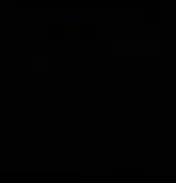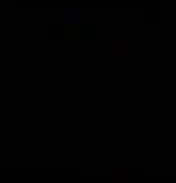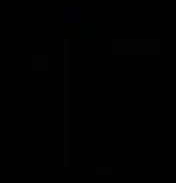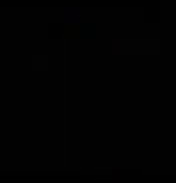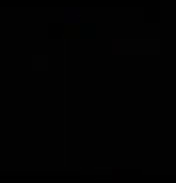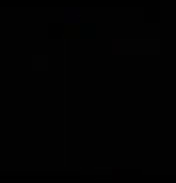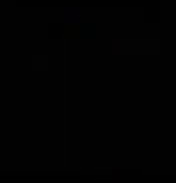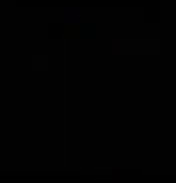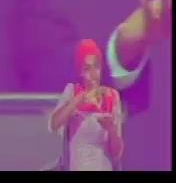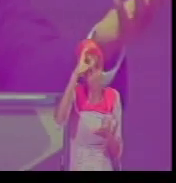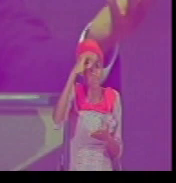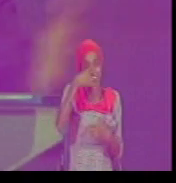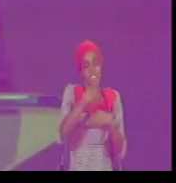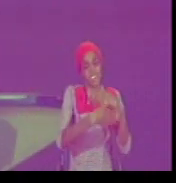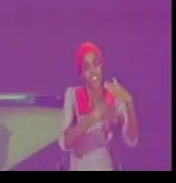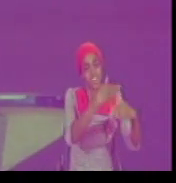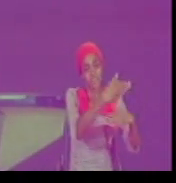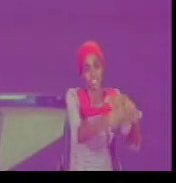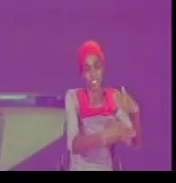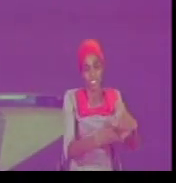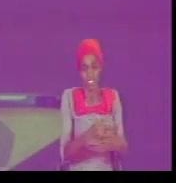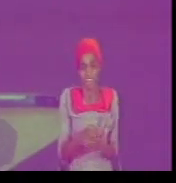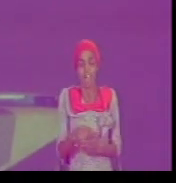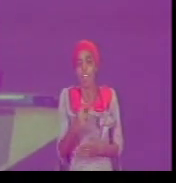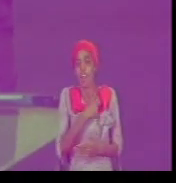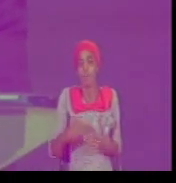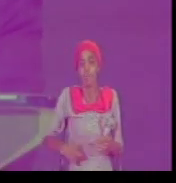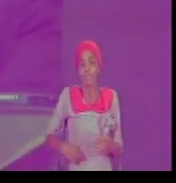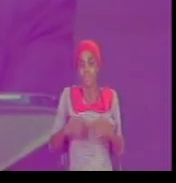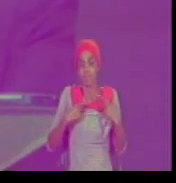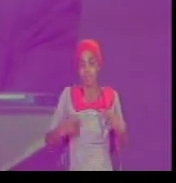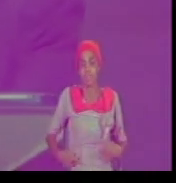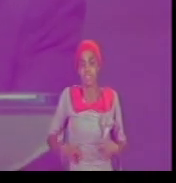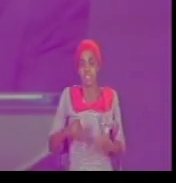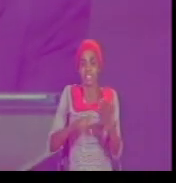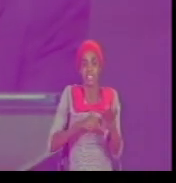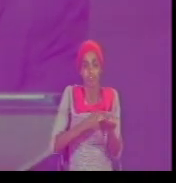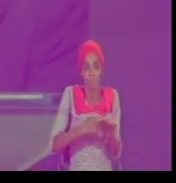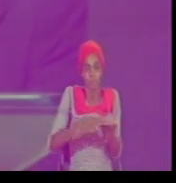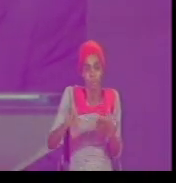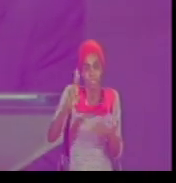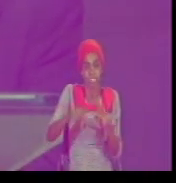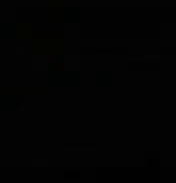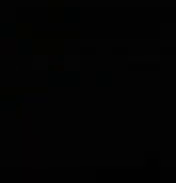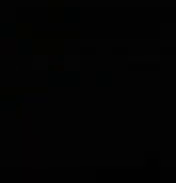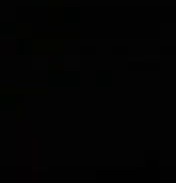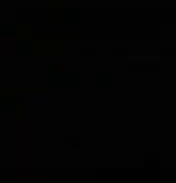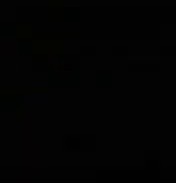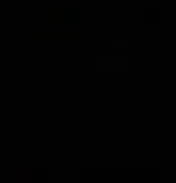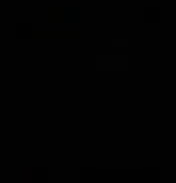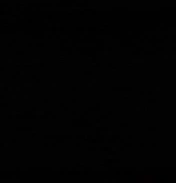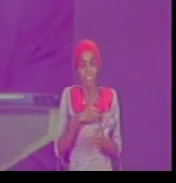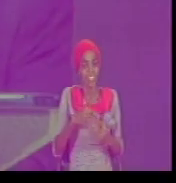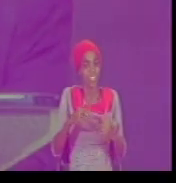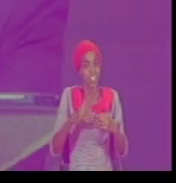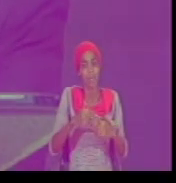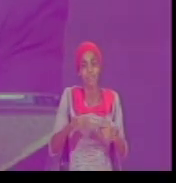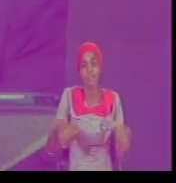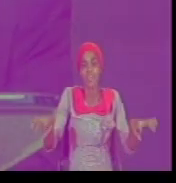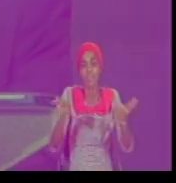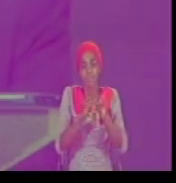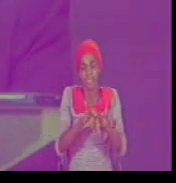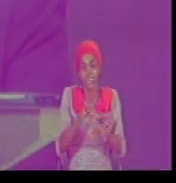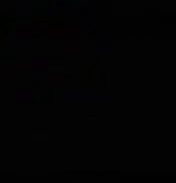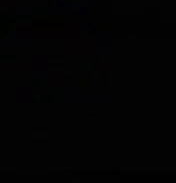generation, priesthood and holy nation, a peculiar people, a peculiar people,